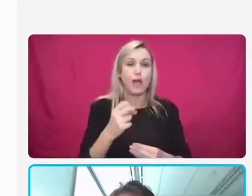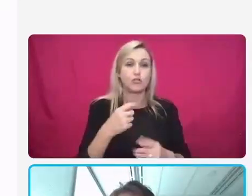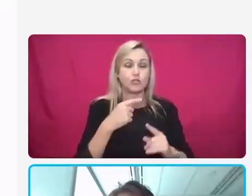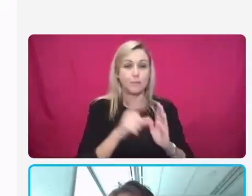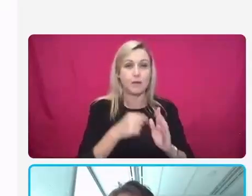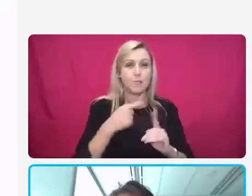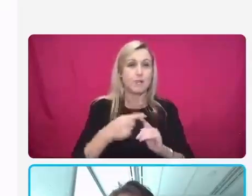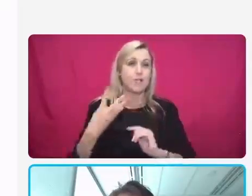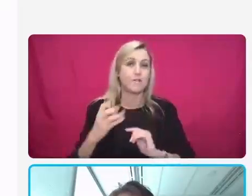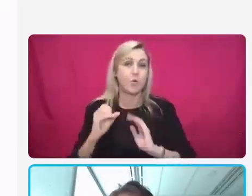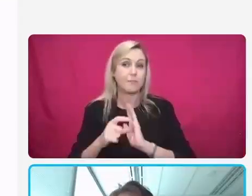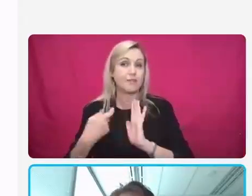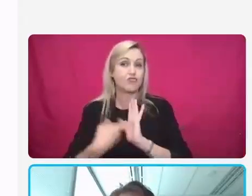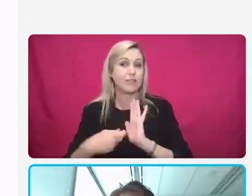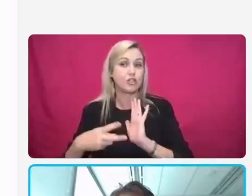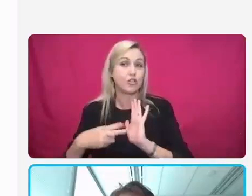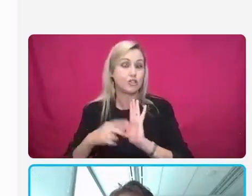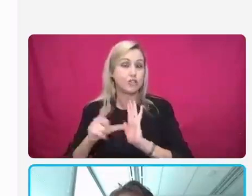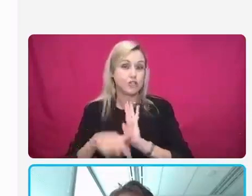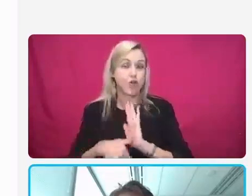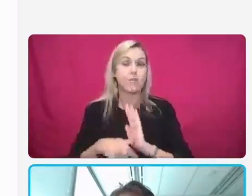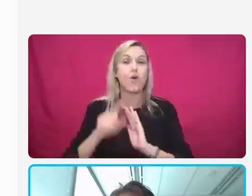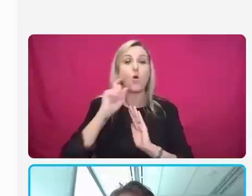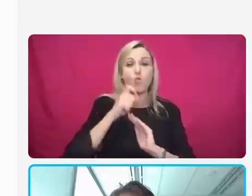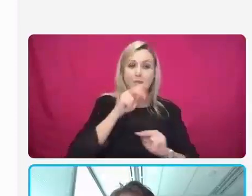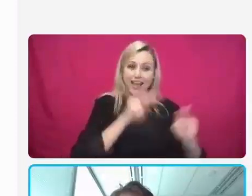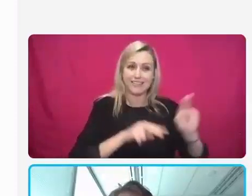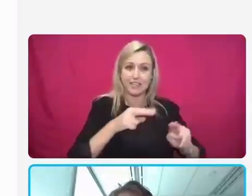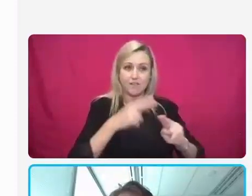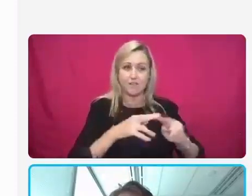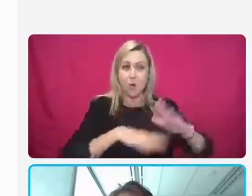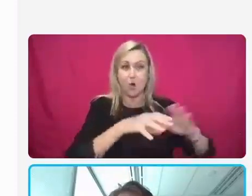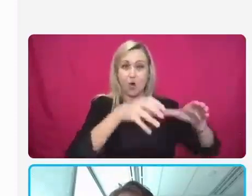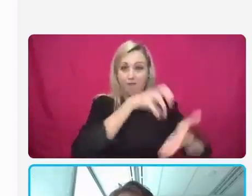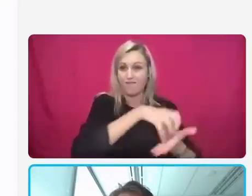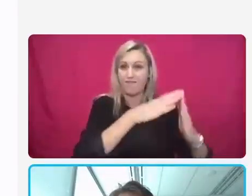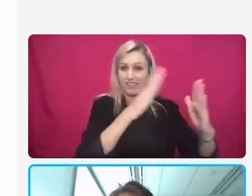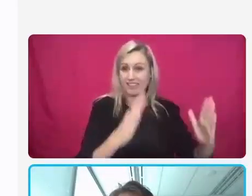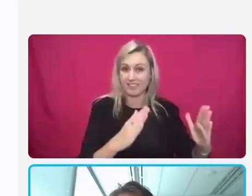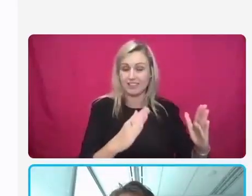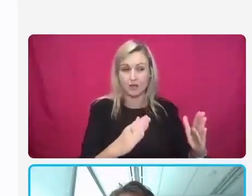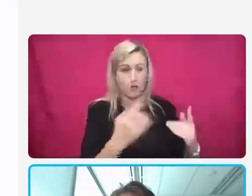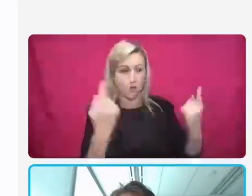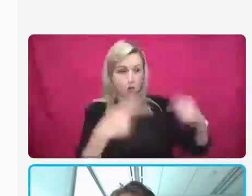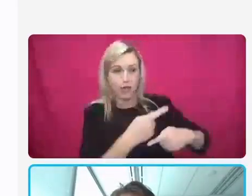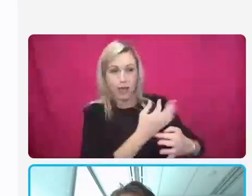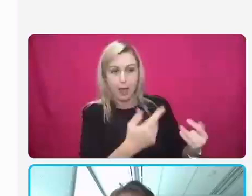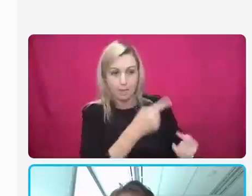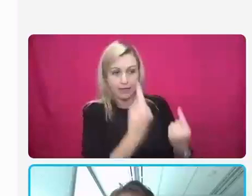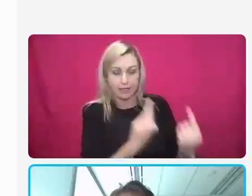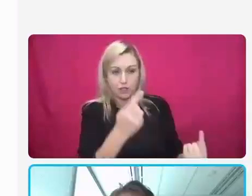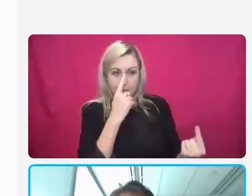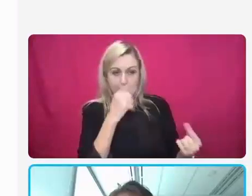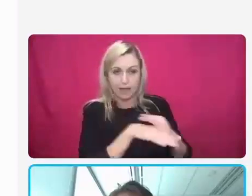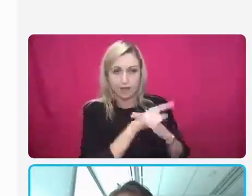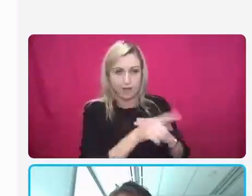registered nurse time will be determined and assessed at the facility level, based on the average total resident case mix for each facility and